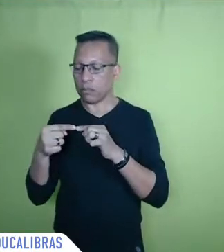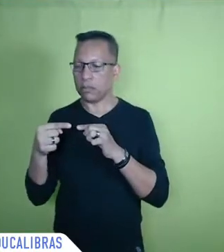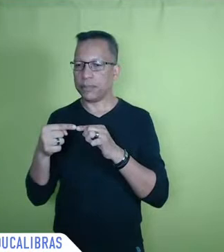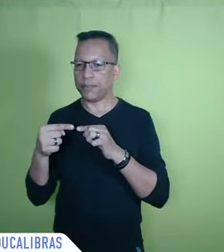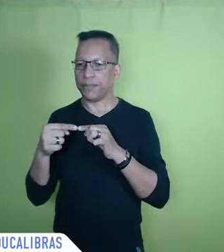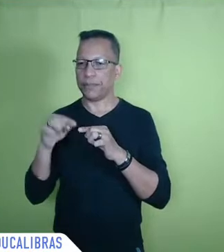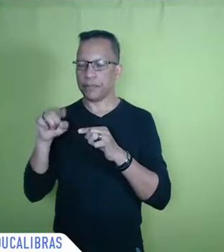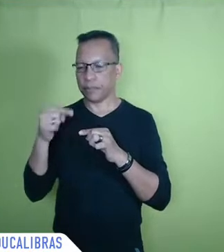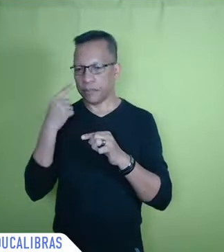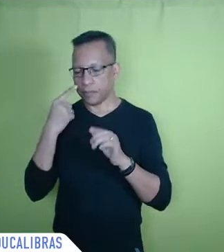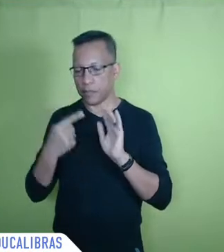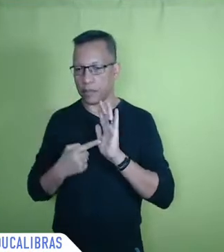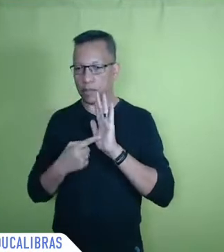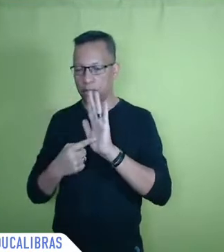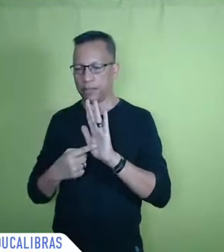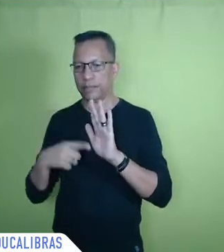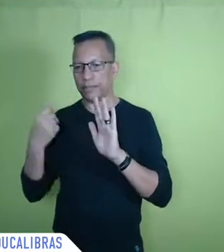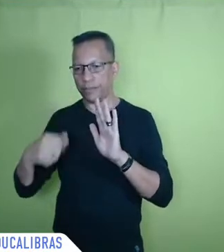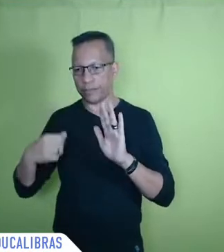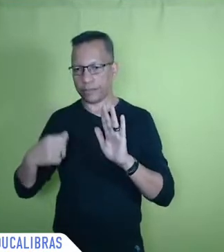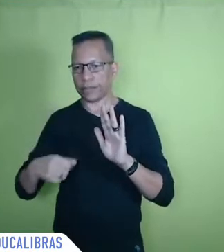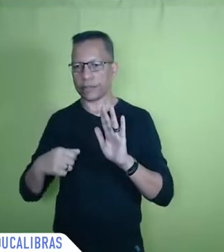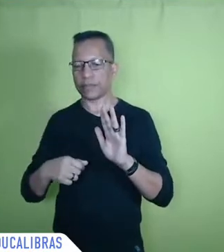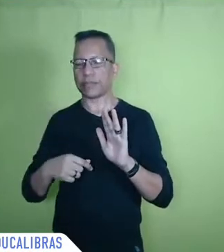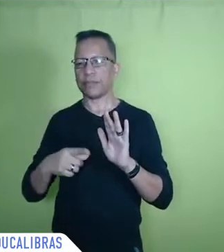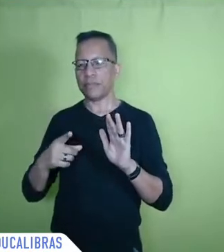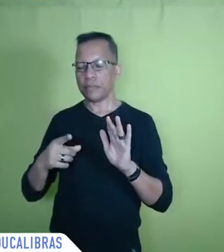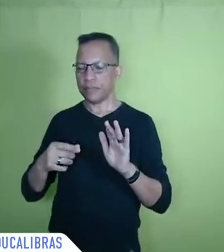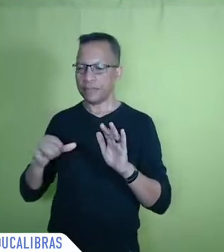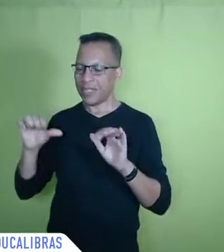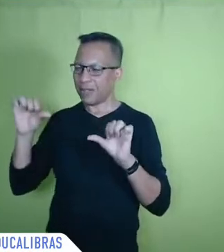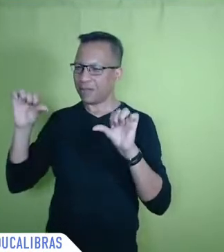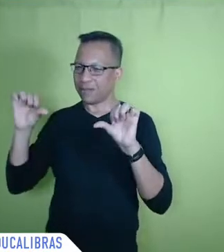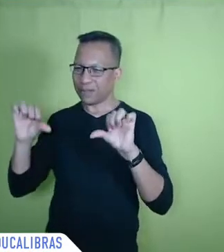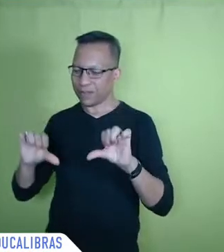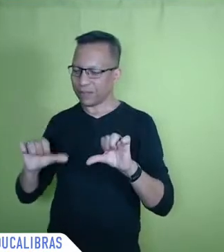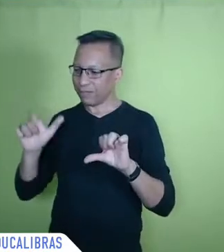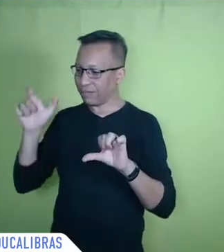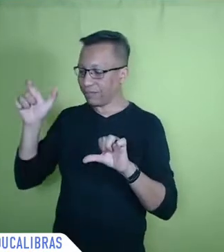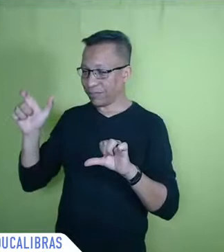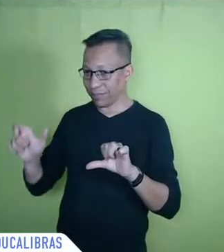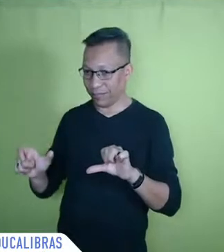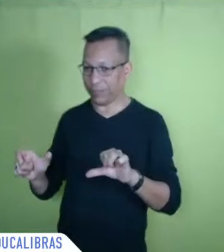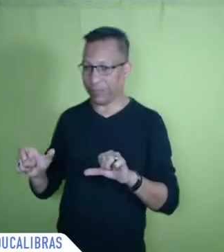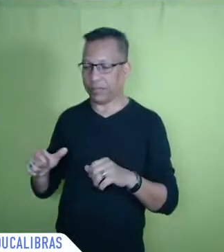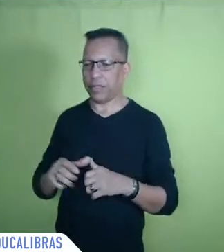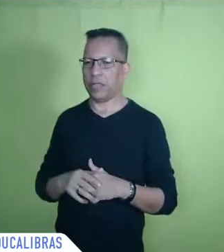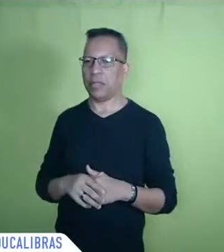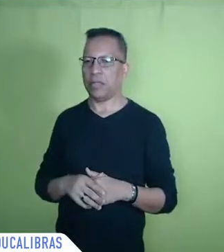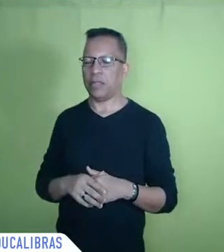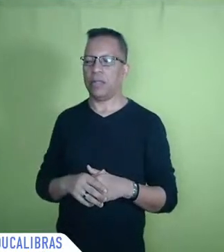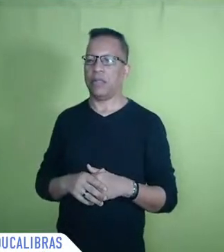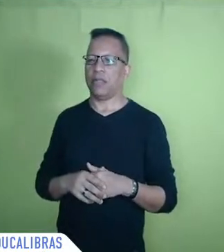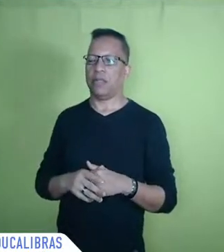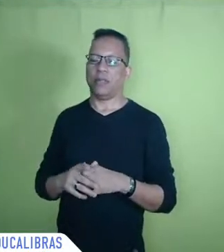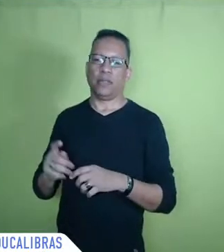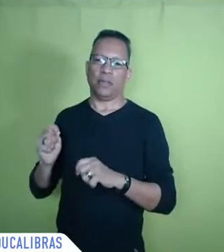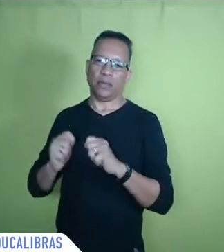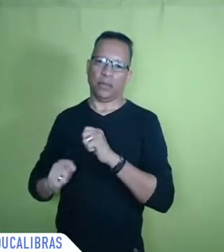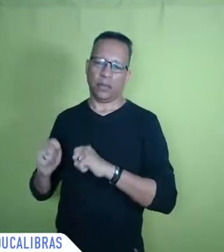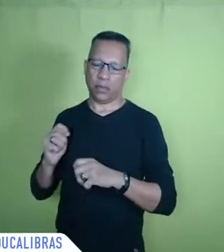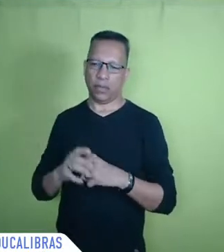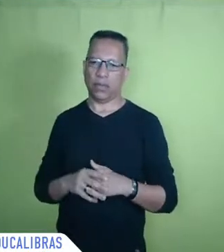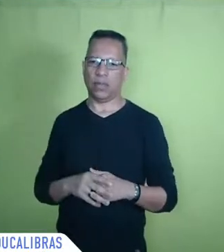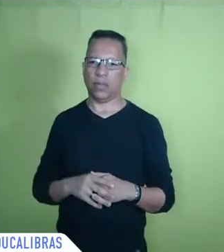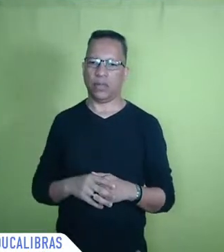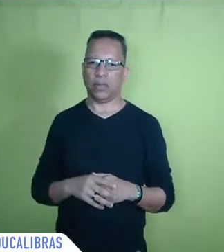development model is rent seeking, and the more your elites are dependent on rent seeking, whether from the land or from